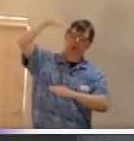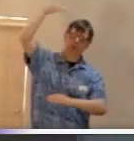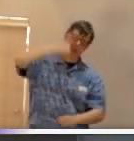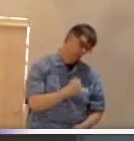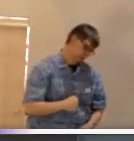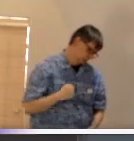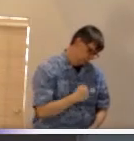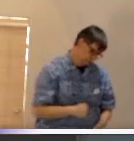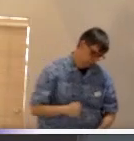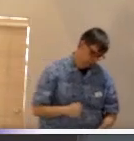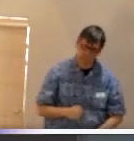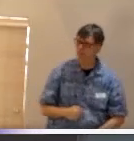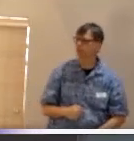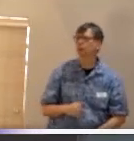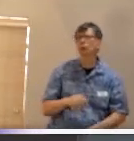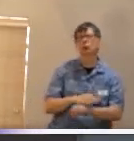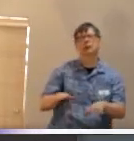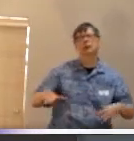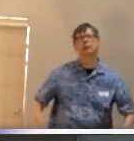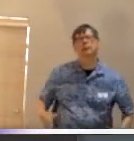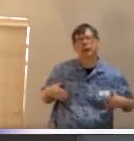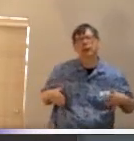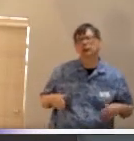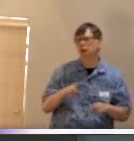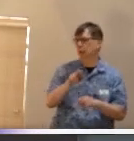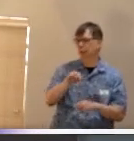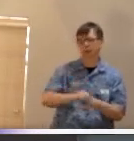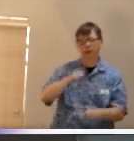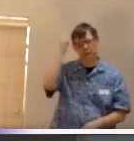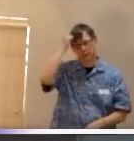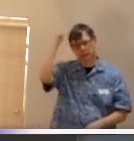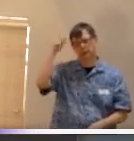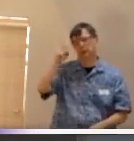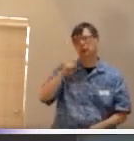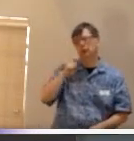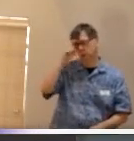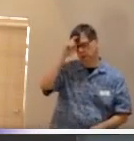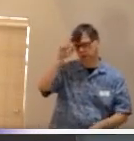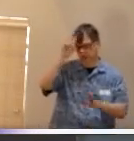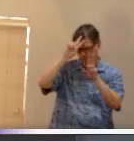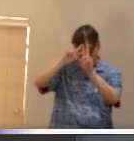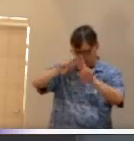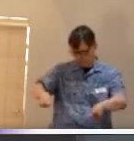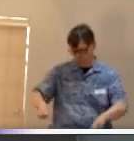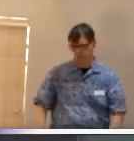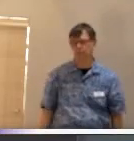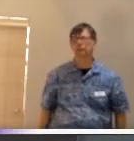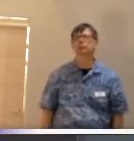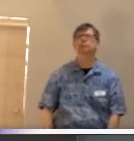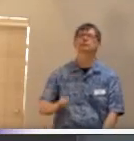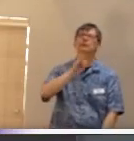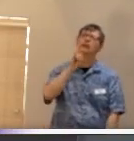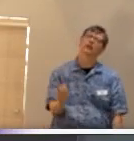you are not the body and the mind. You are not the energy pattern. So then the question is left, which is what I'll leave you with today. If you're